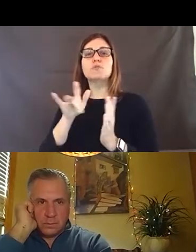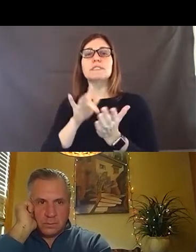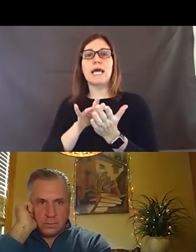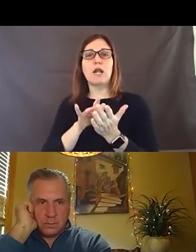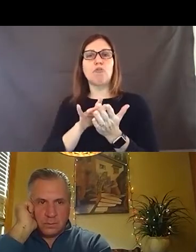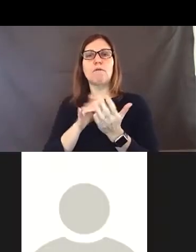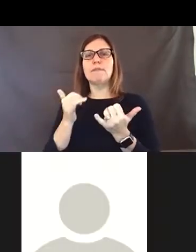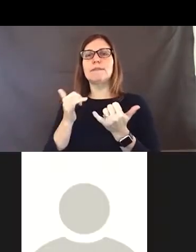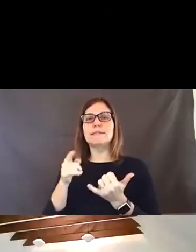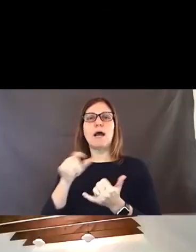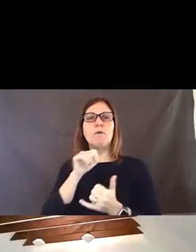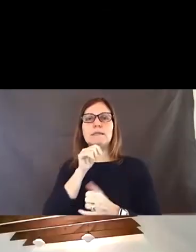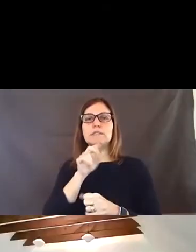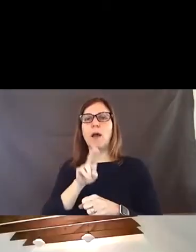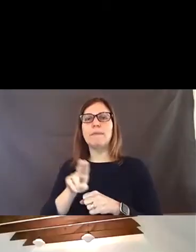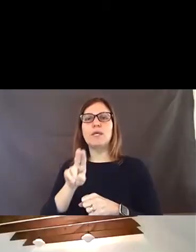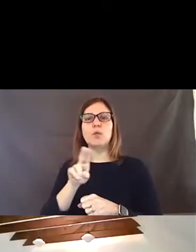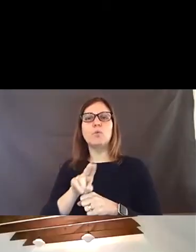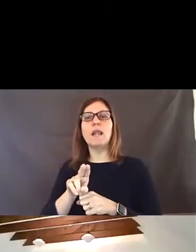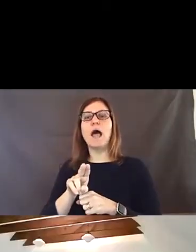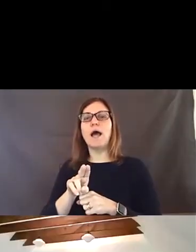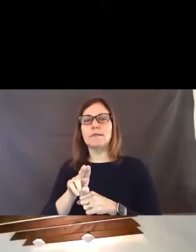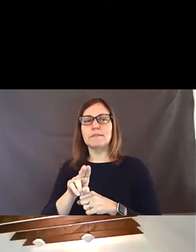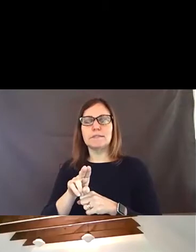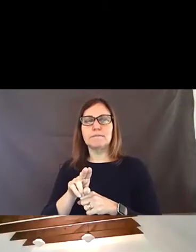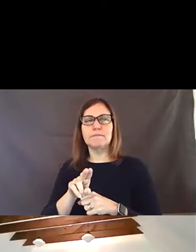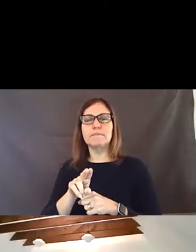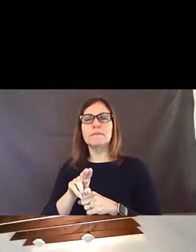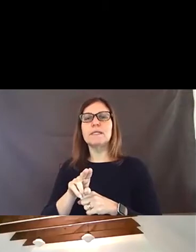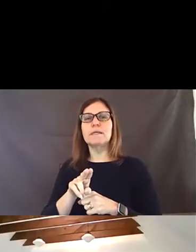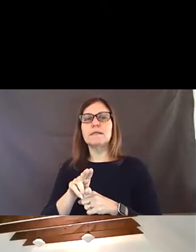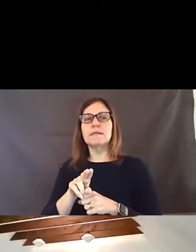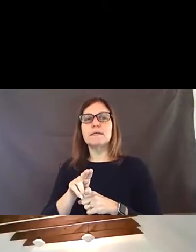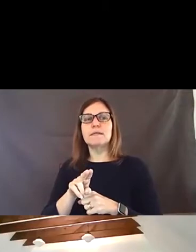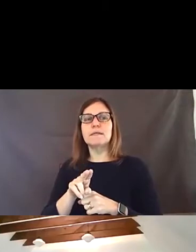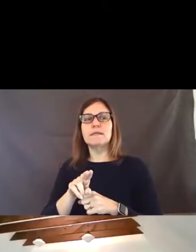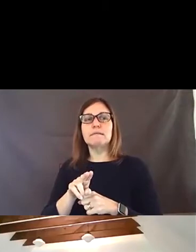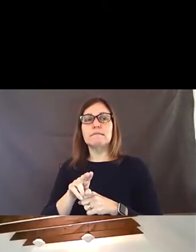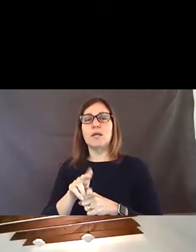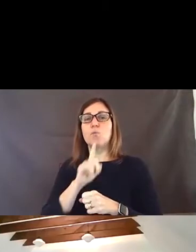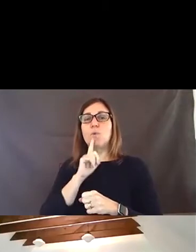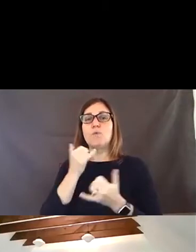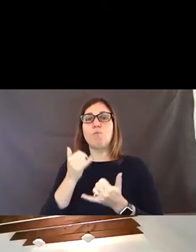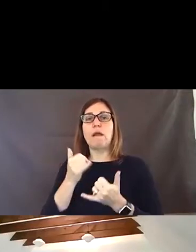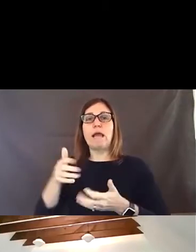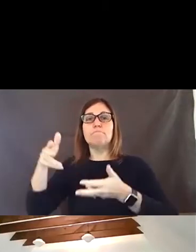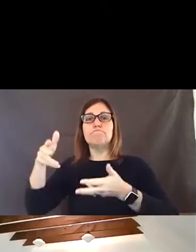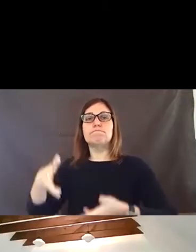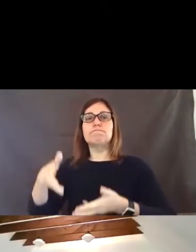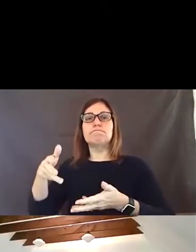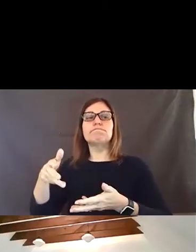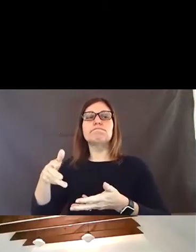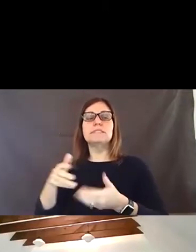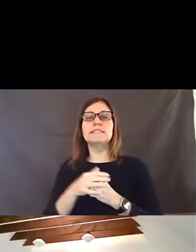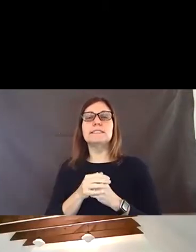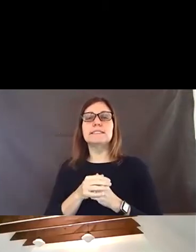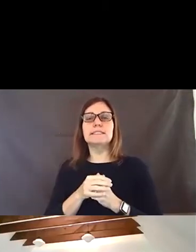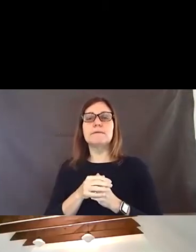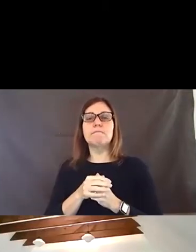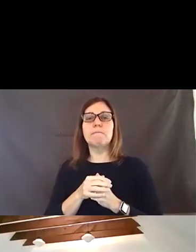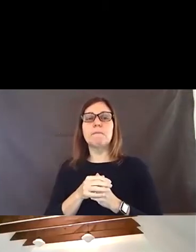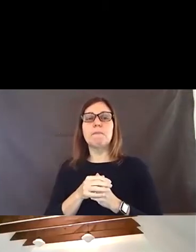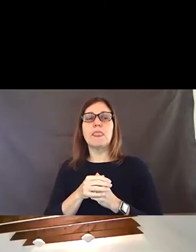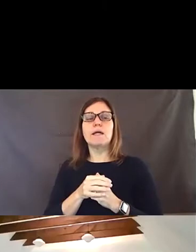utilized and is in an abandoned state as it stands. And